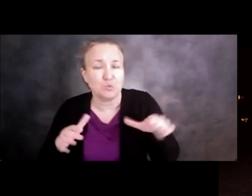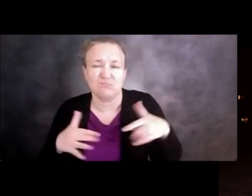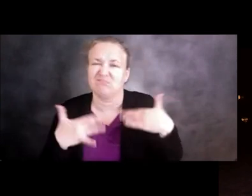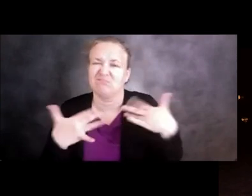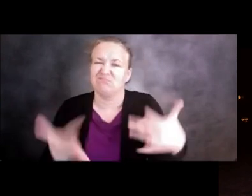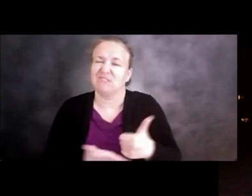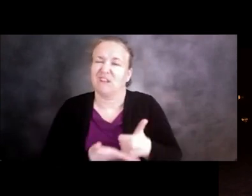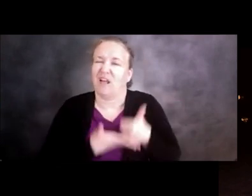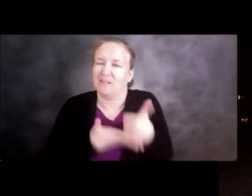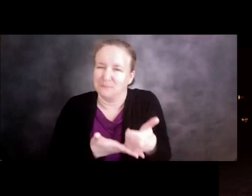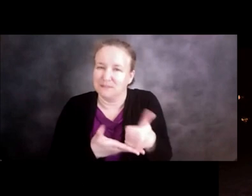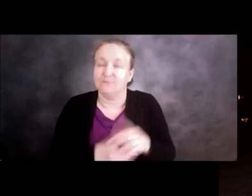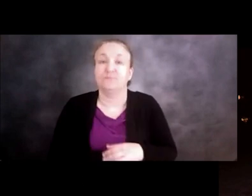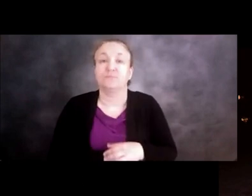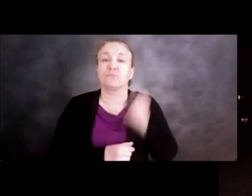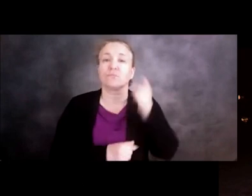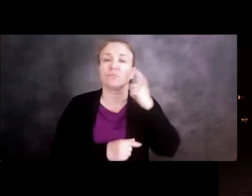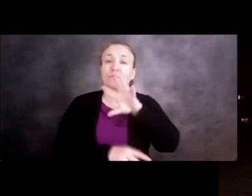Being in Philadanco,